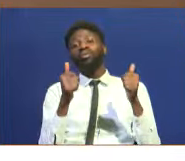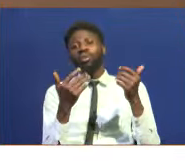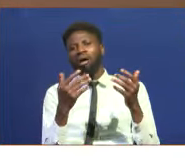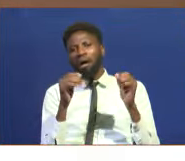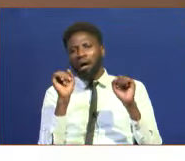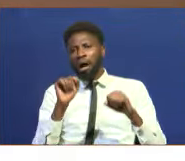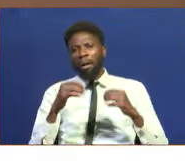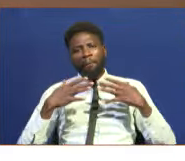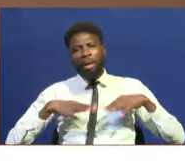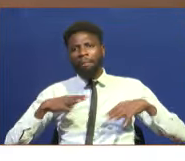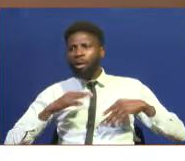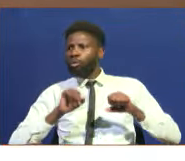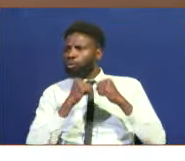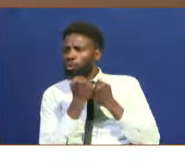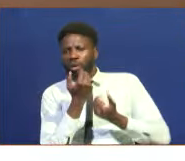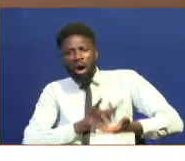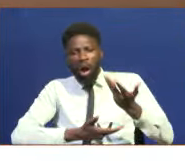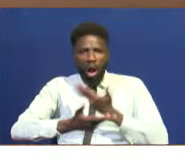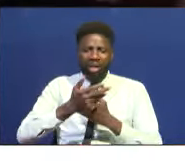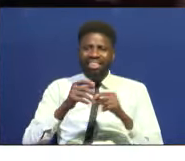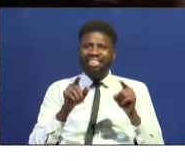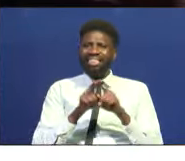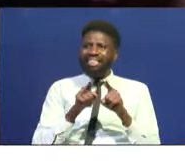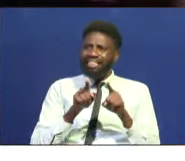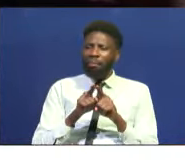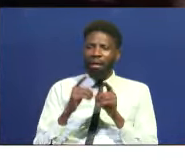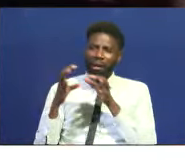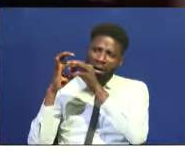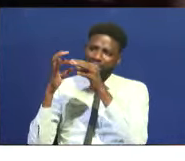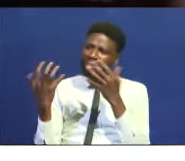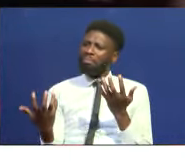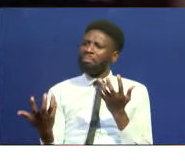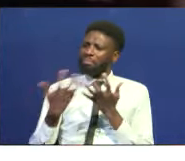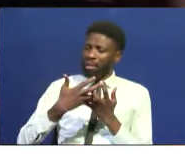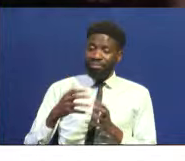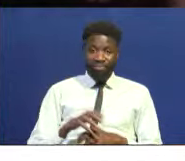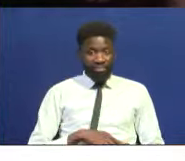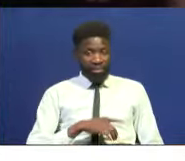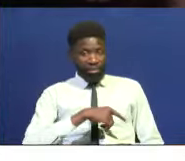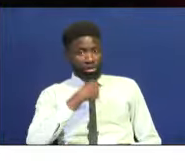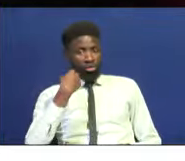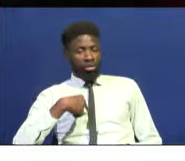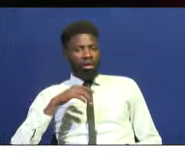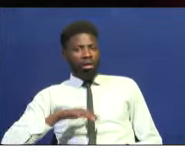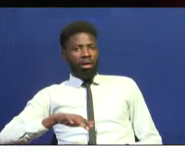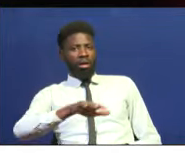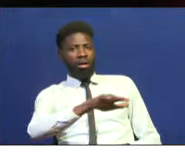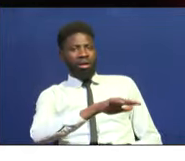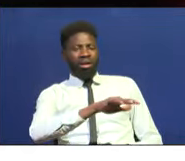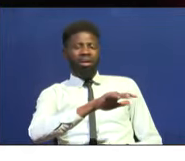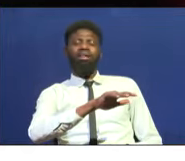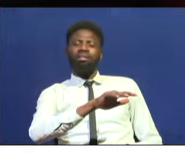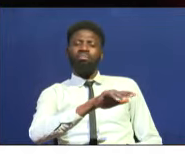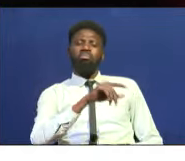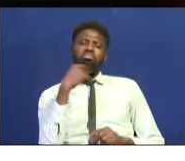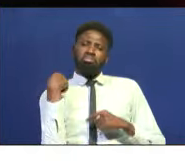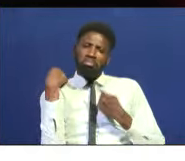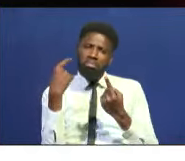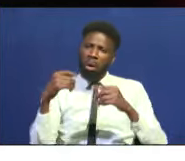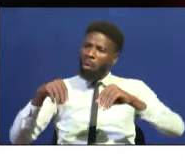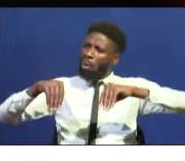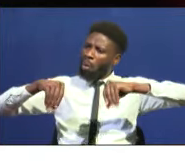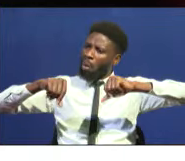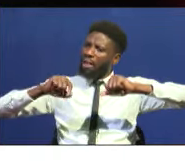become cultural touchstones or even phenomena. Additionally, China has been producing more and more high